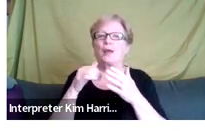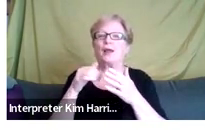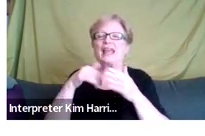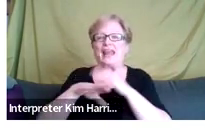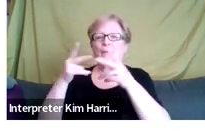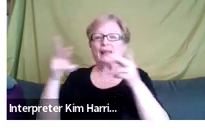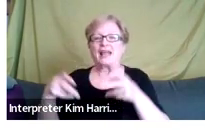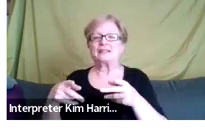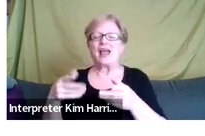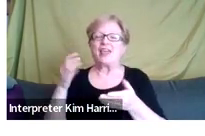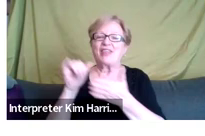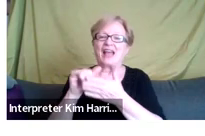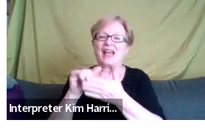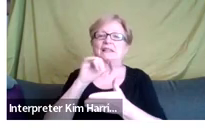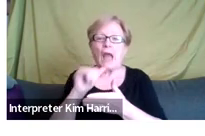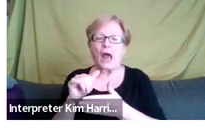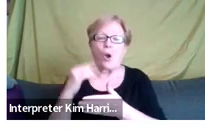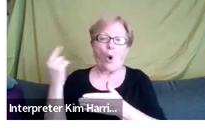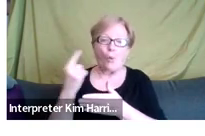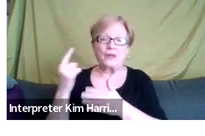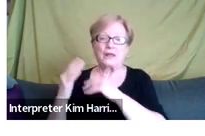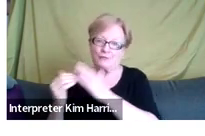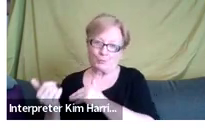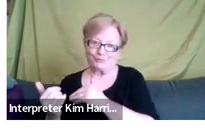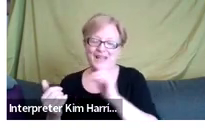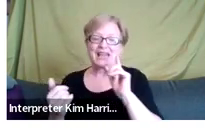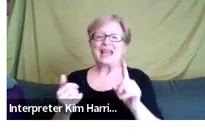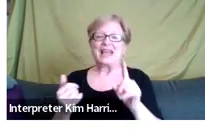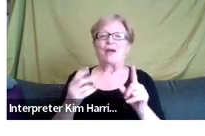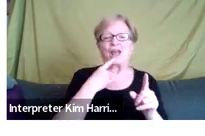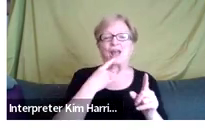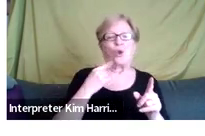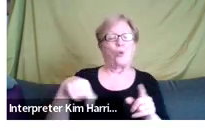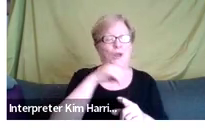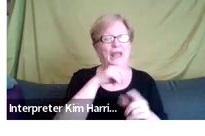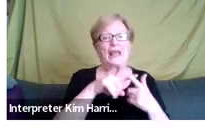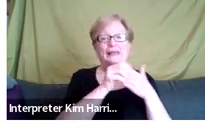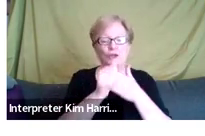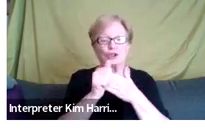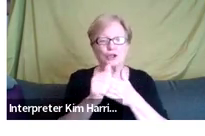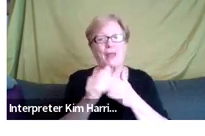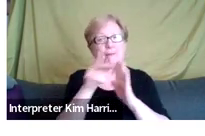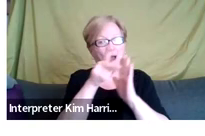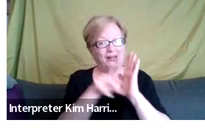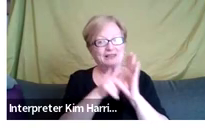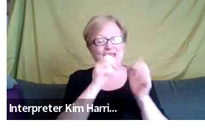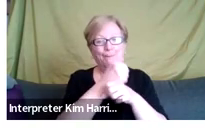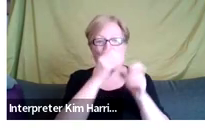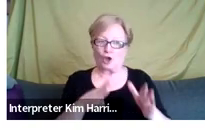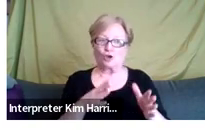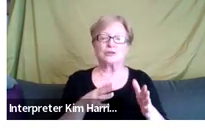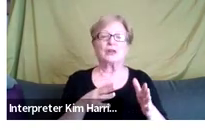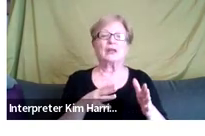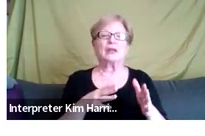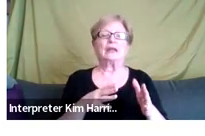we just might have been doing it wrong. When I say we, I mean leadership / policy makers in the orgs.